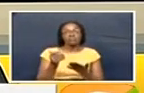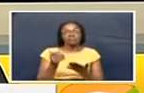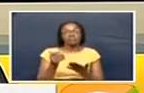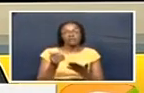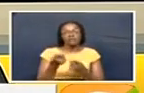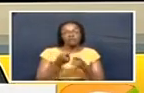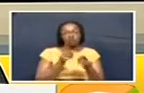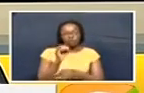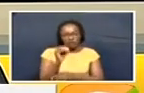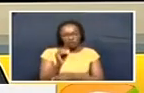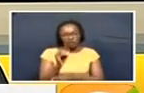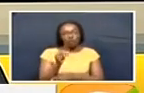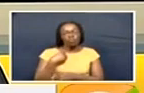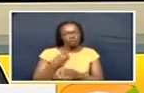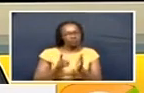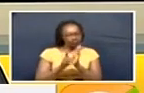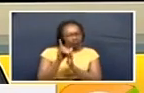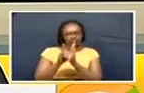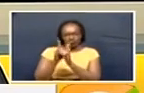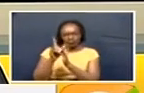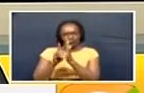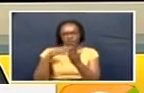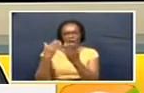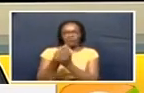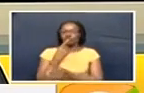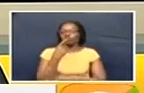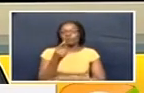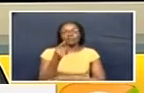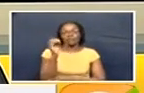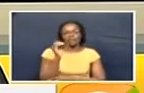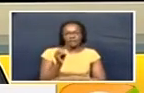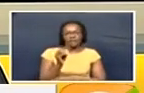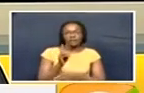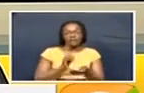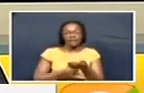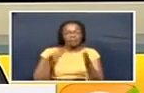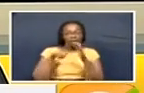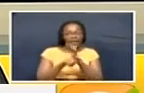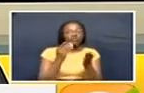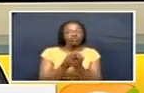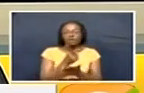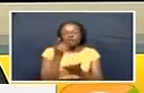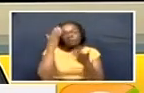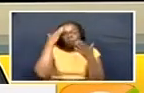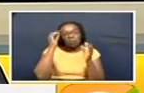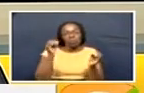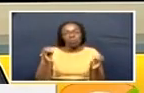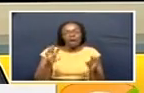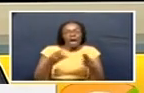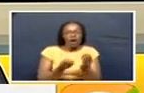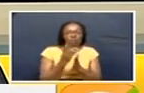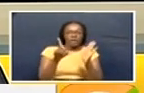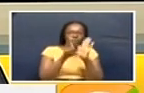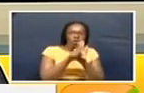from 0 to 100, in the sense that when we walked in, when we came in, they didn't understand how you make laws, what you do and all